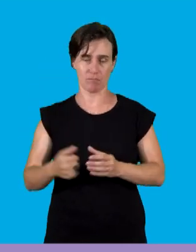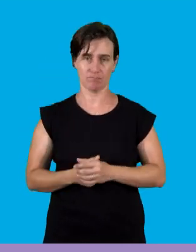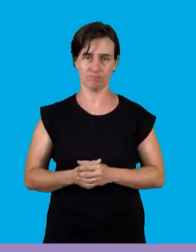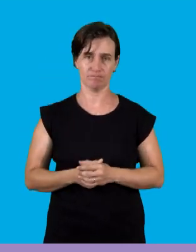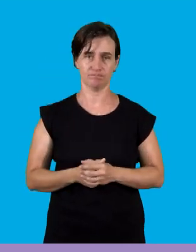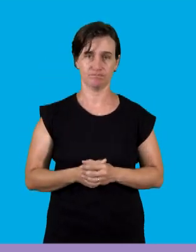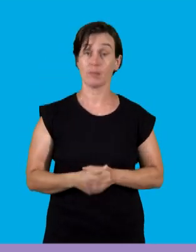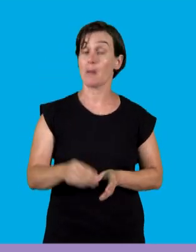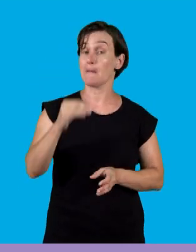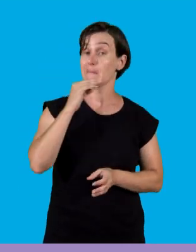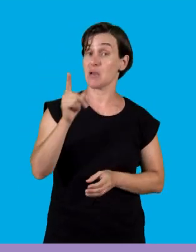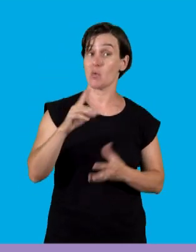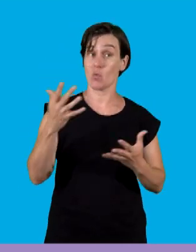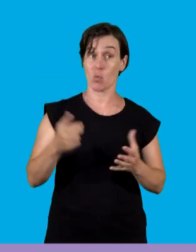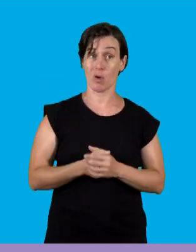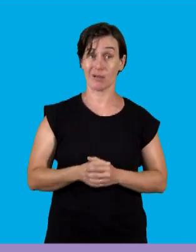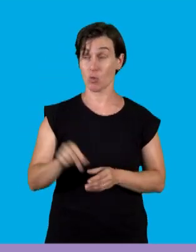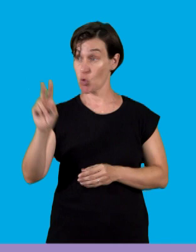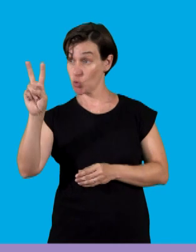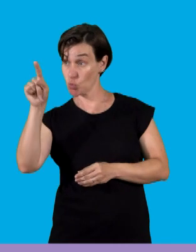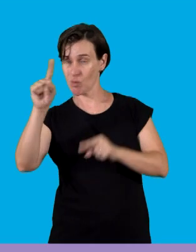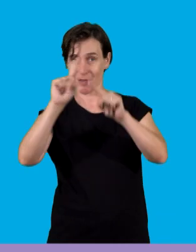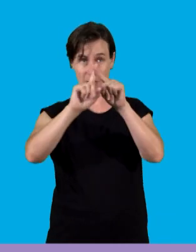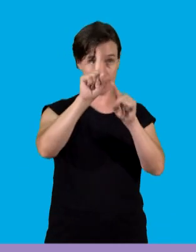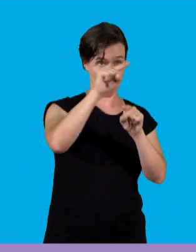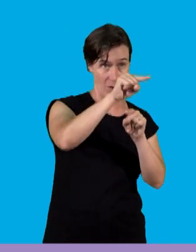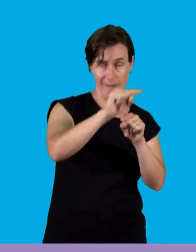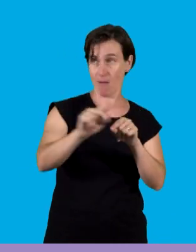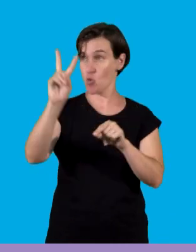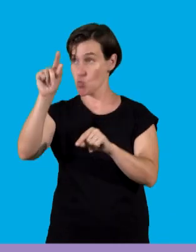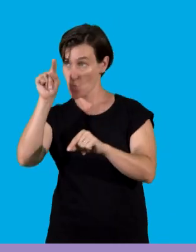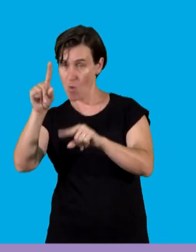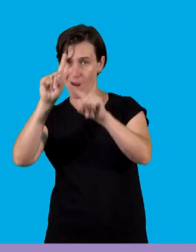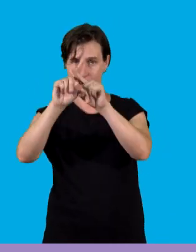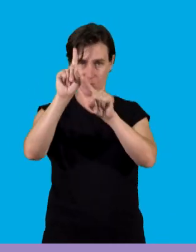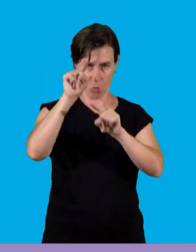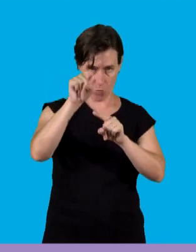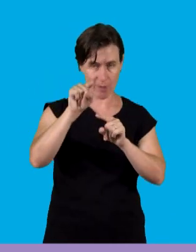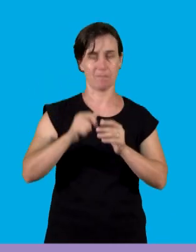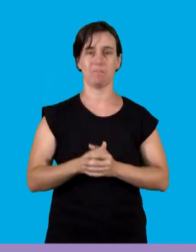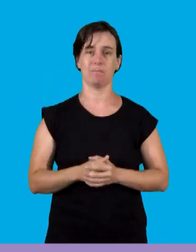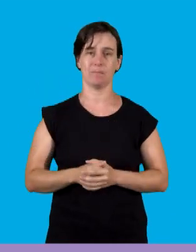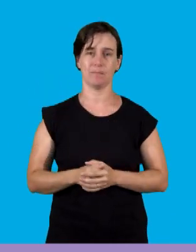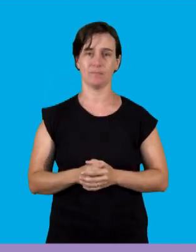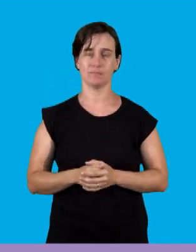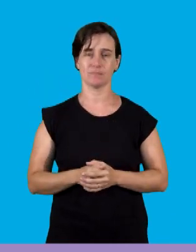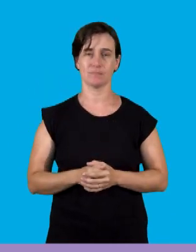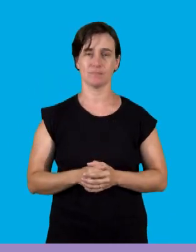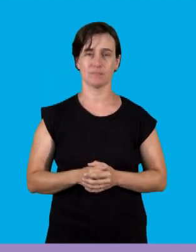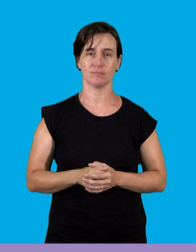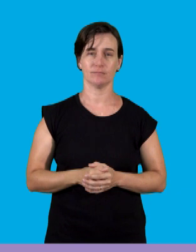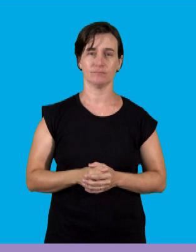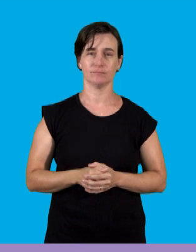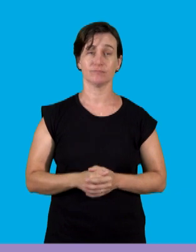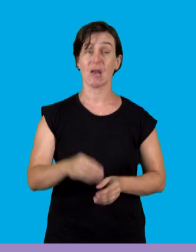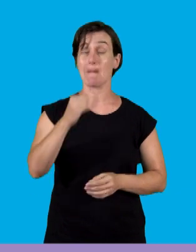exponent of 1. So now we are going to multiply each exponent with the exponents within the